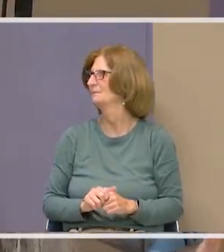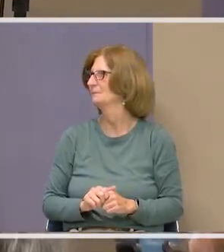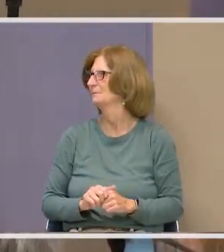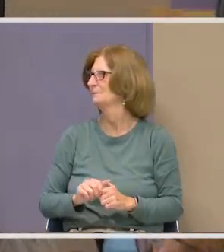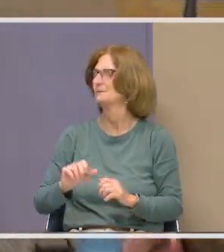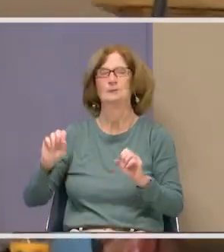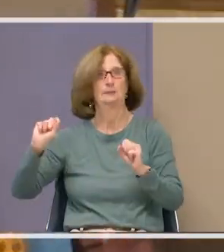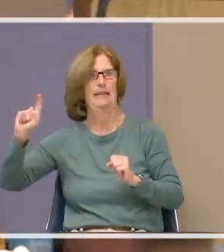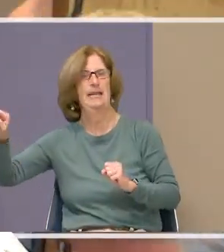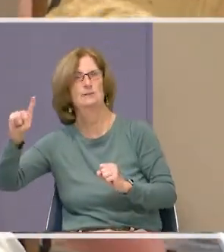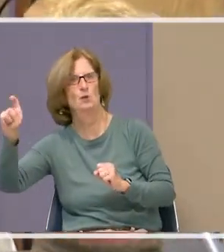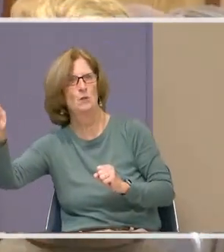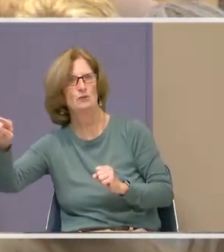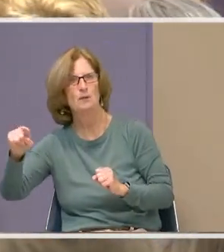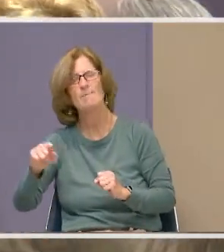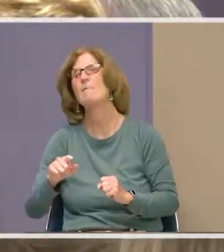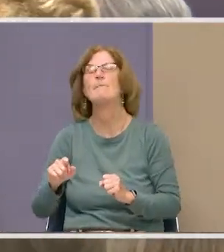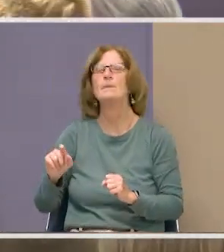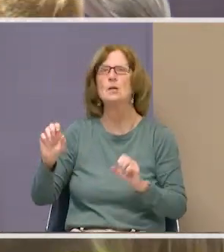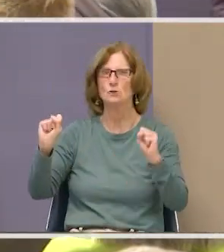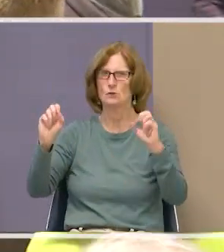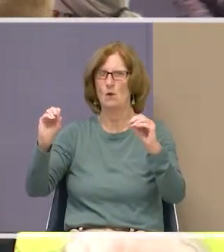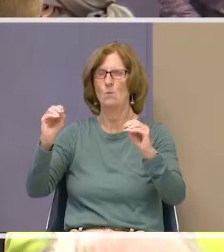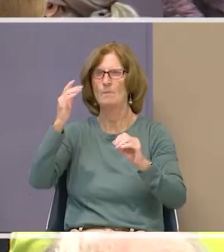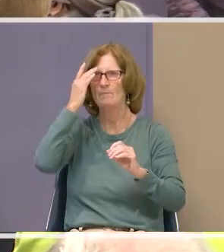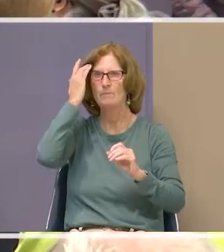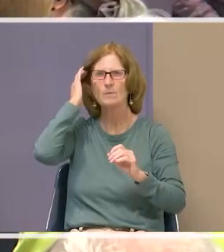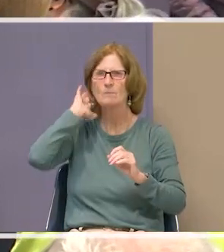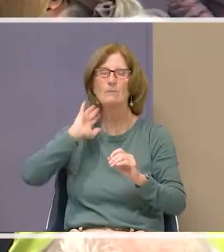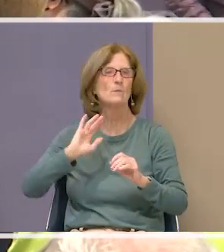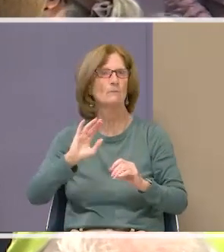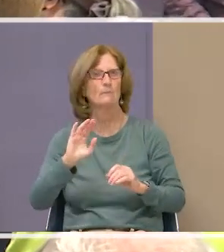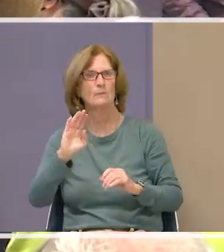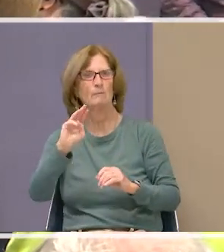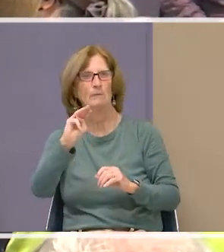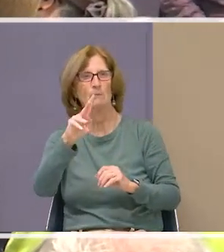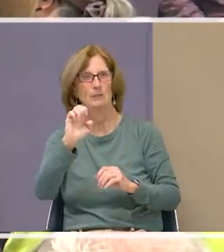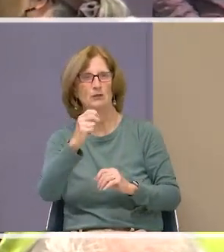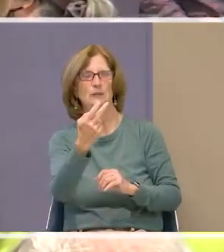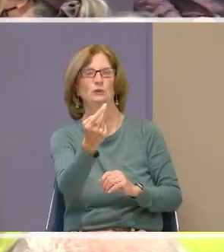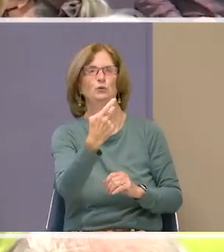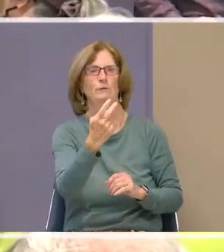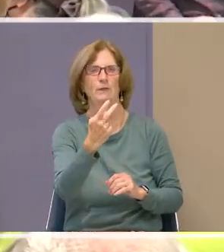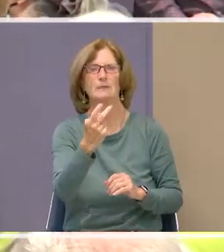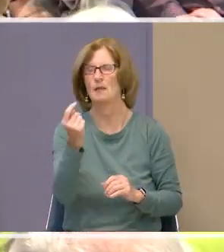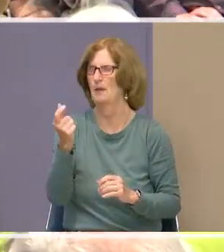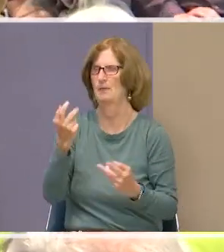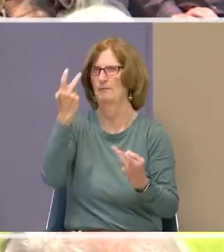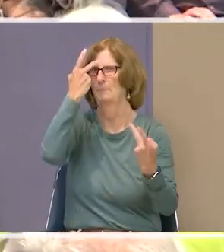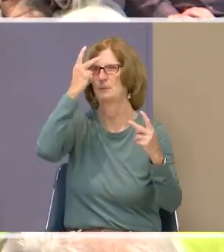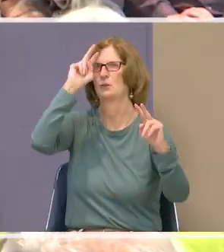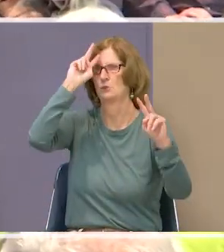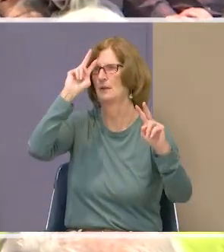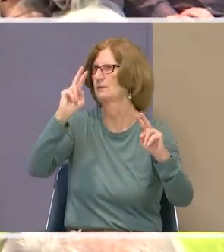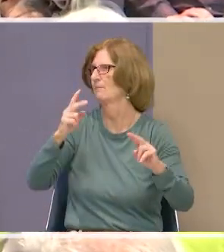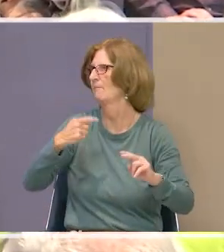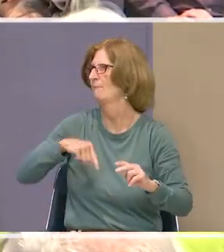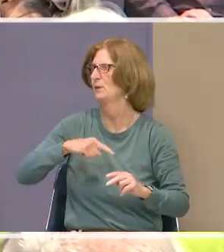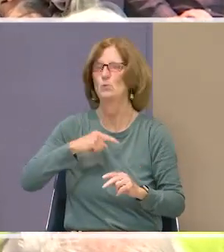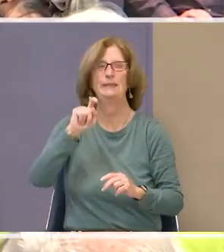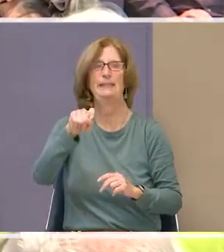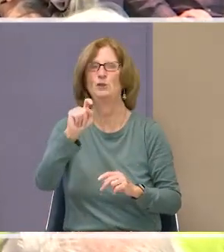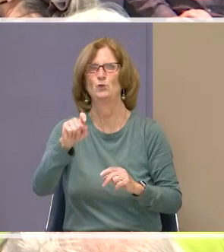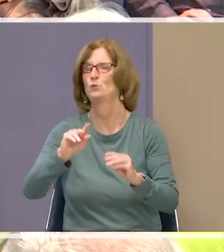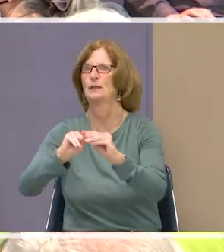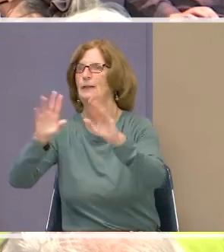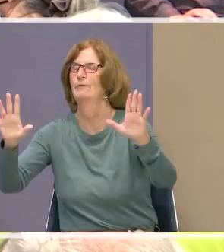Can I ask a question? So, Michelle and I have a little misunderstanding, and we need to clear it up before we